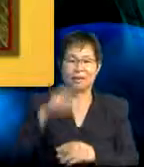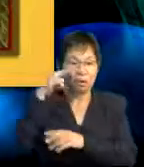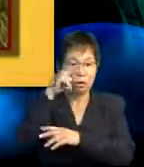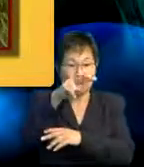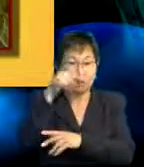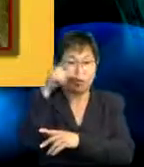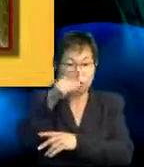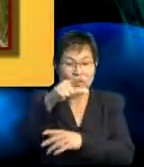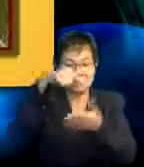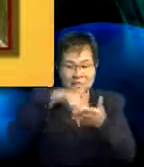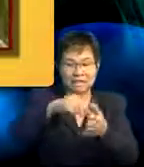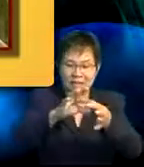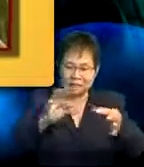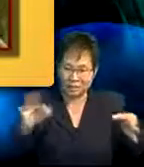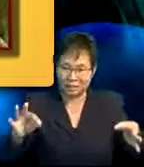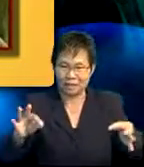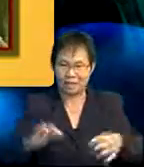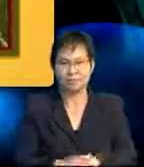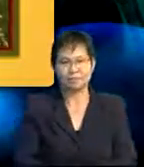Look at these sentences.